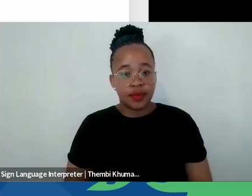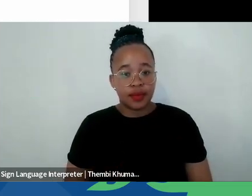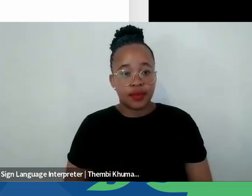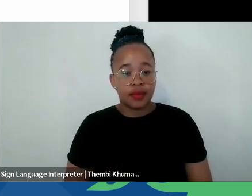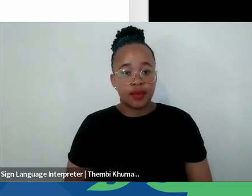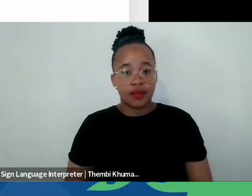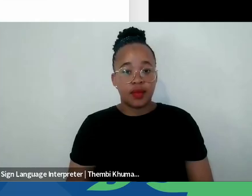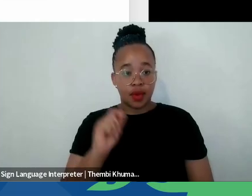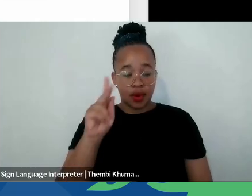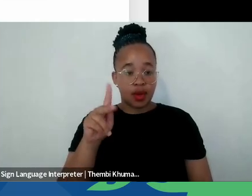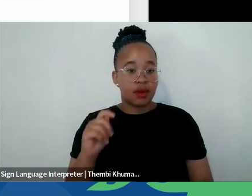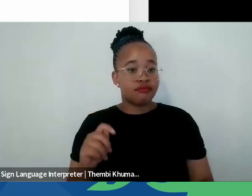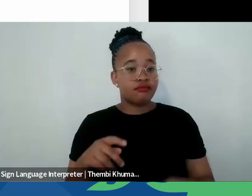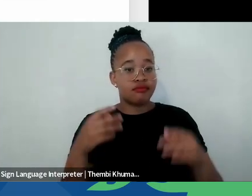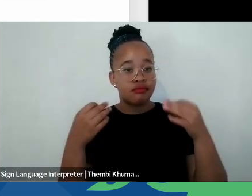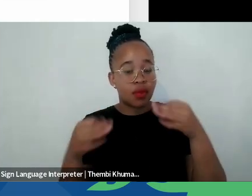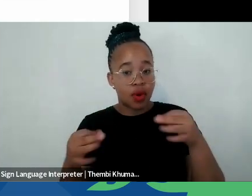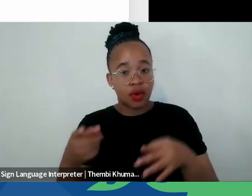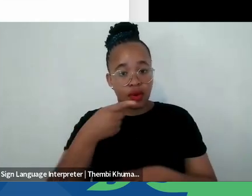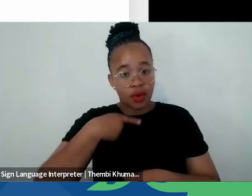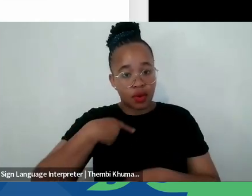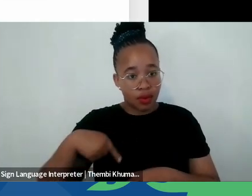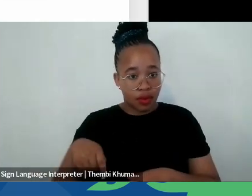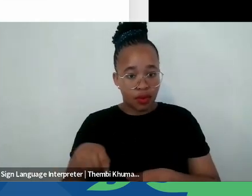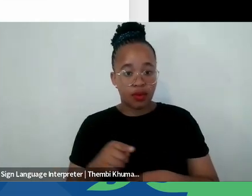Okay, the program, we worked with the